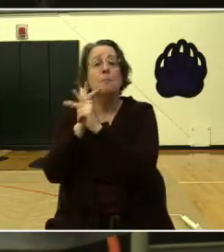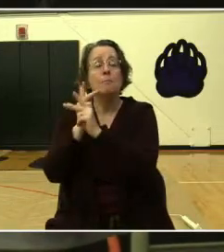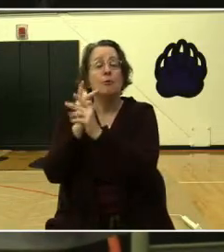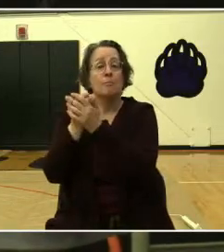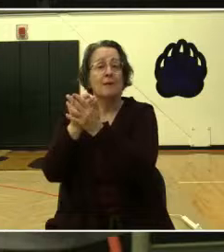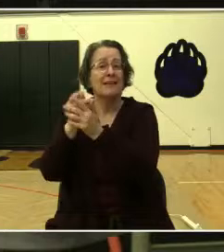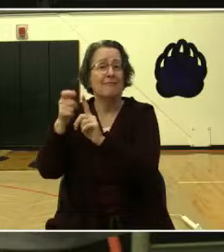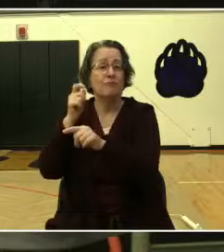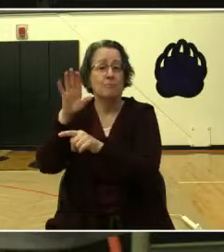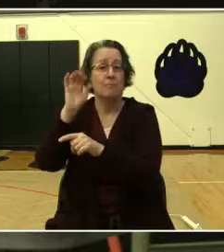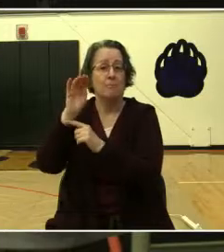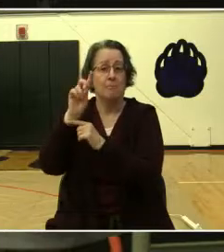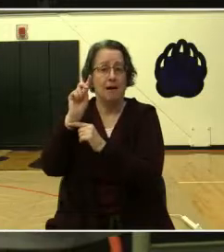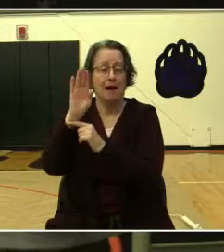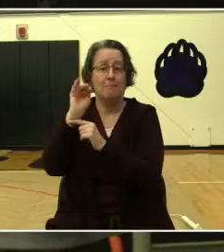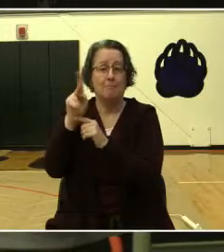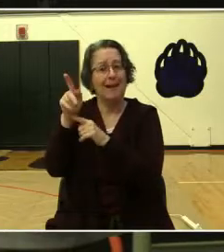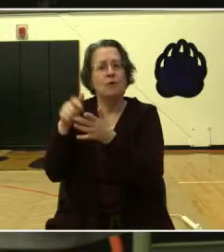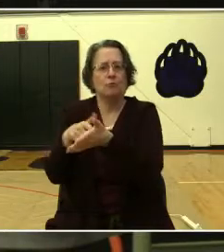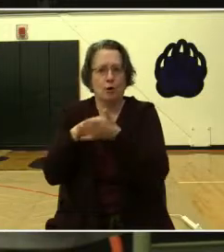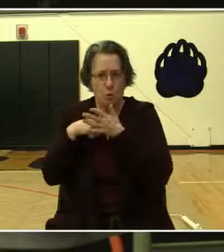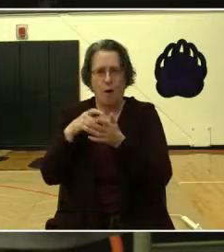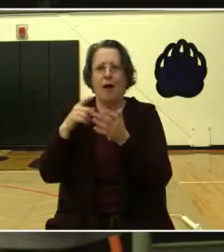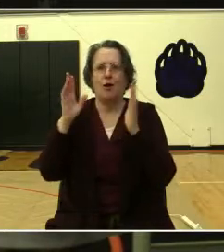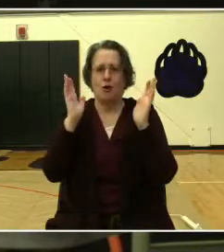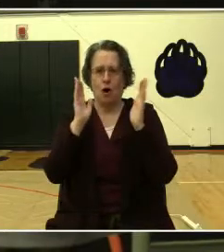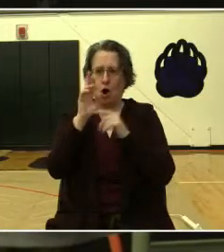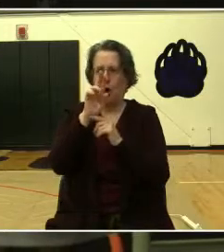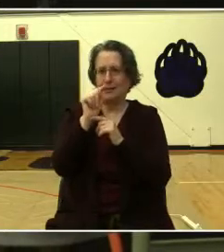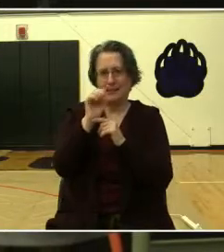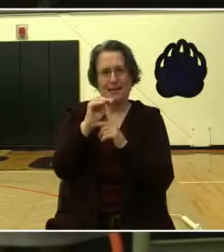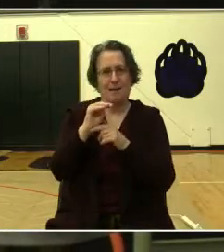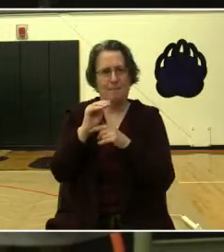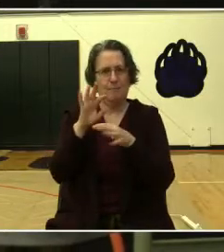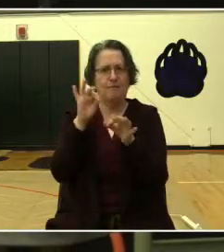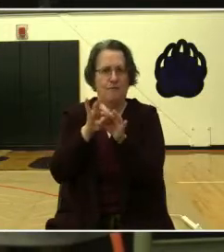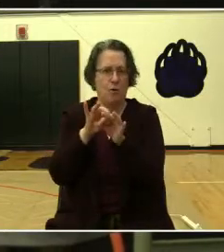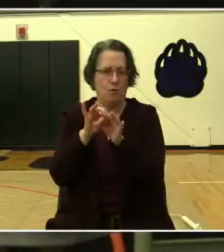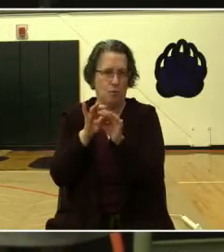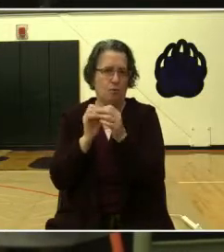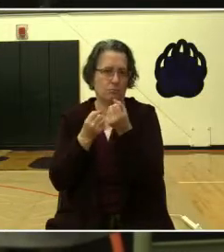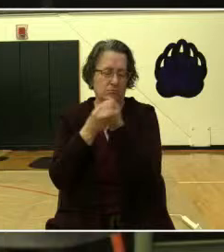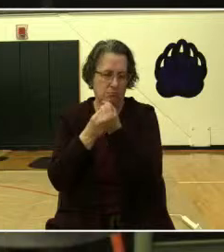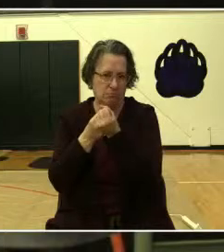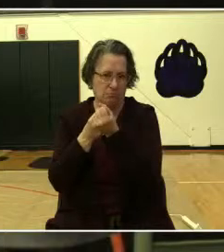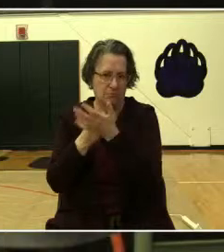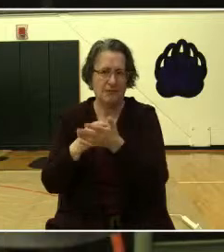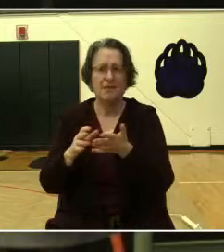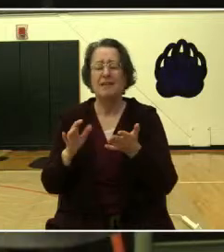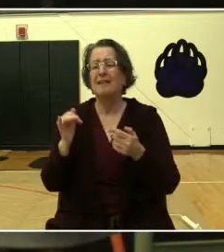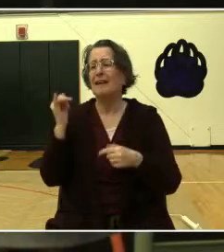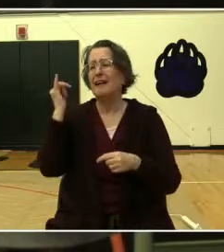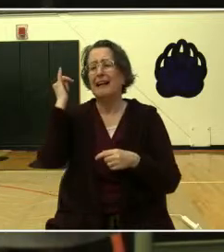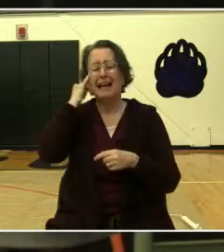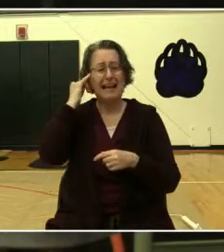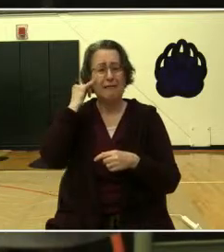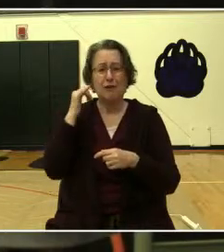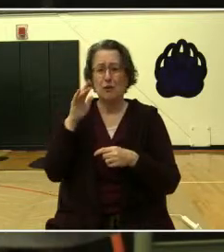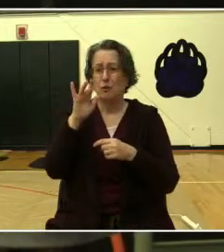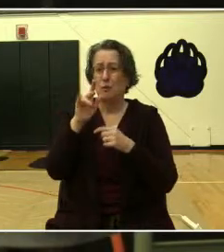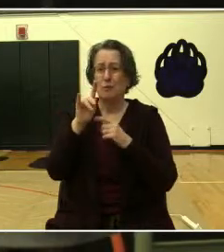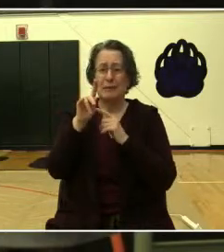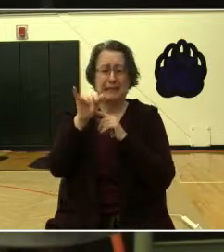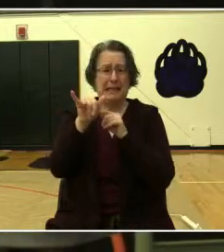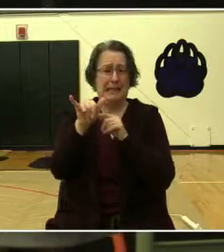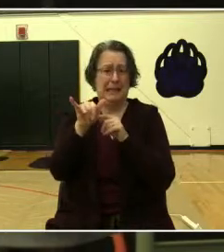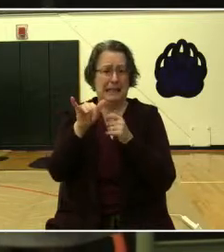guess is the way I look at it so but there's only if the Utility Fund defaulted would it ever come back to to the town